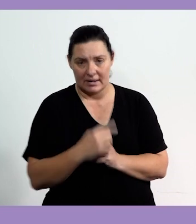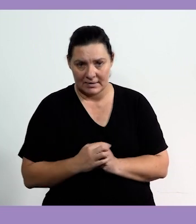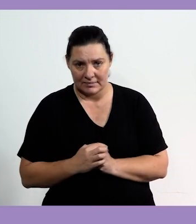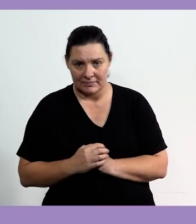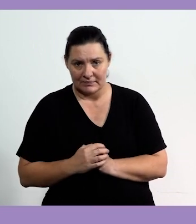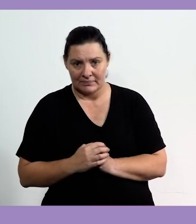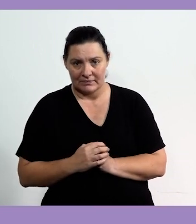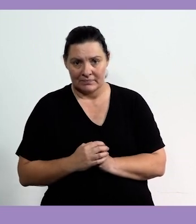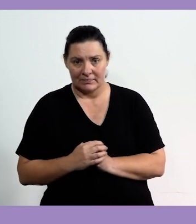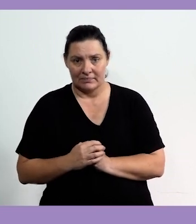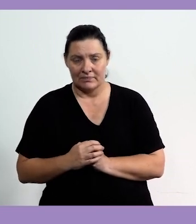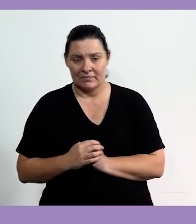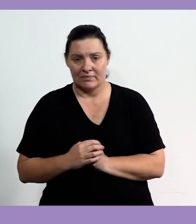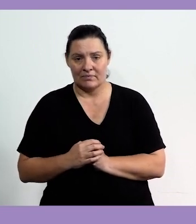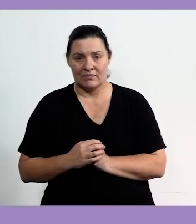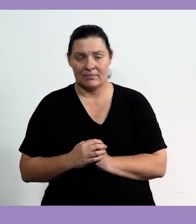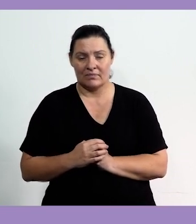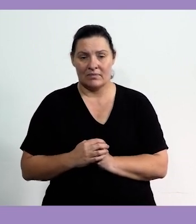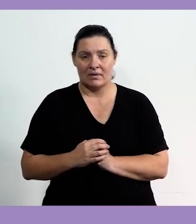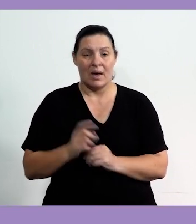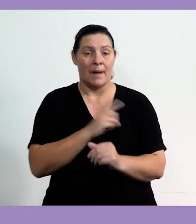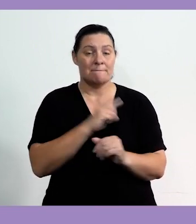answer will always be 1.